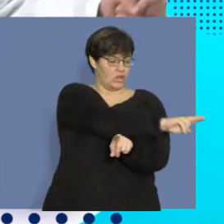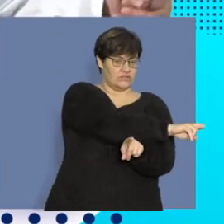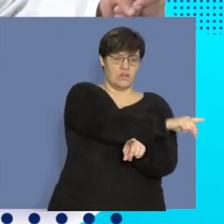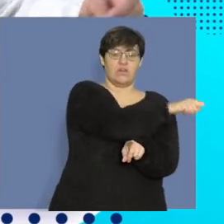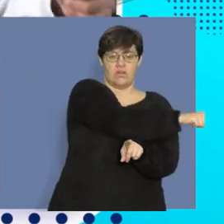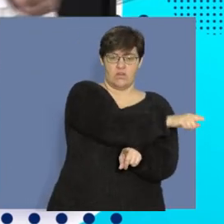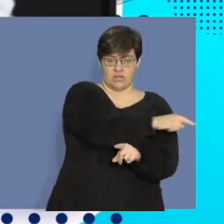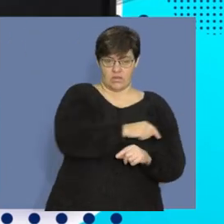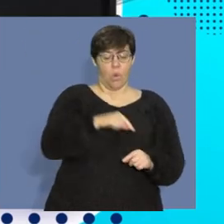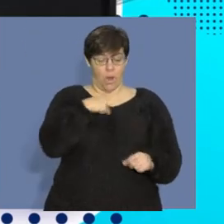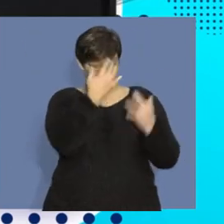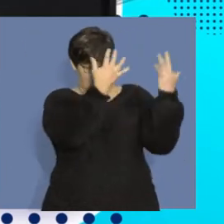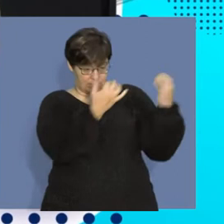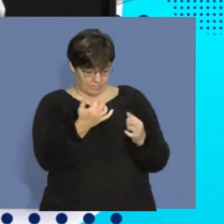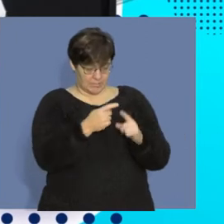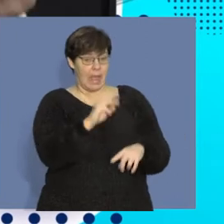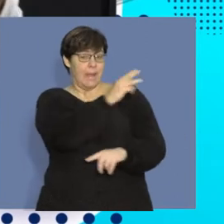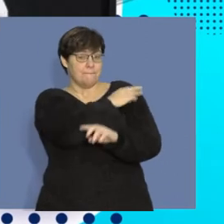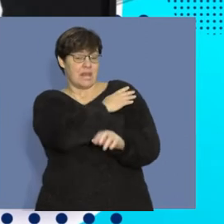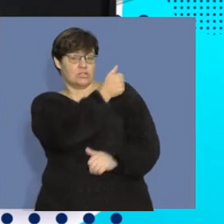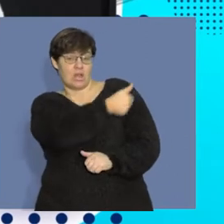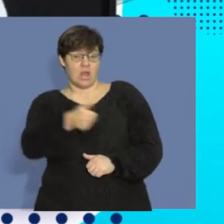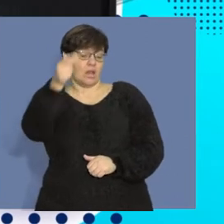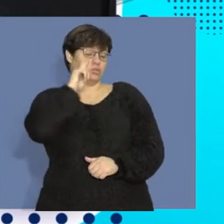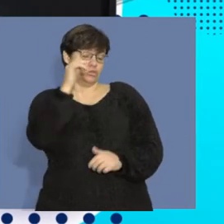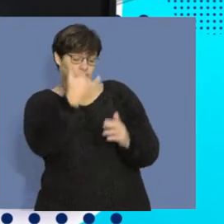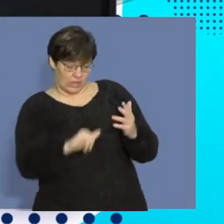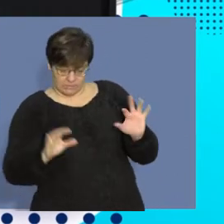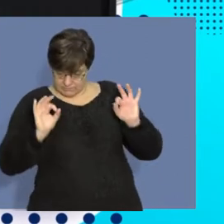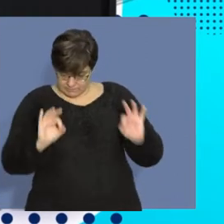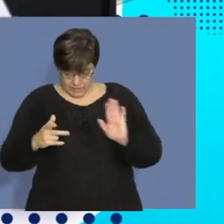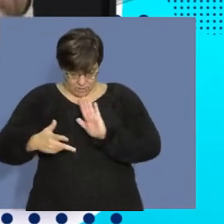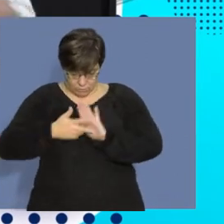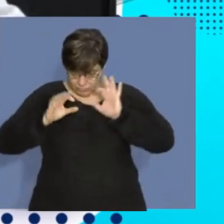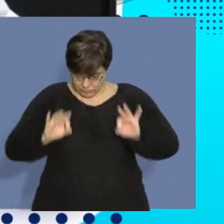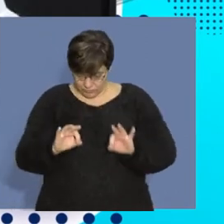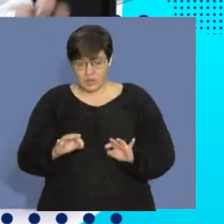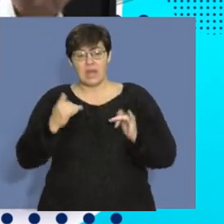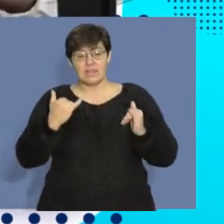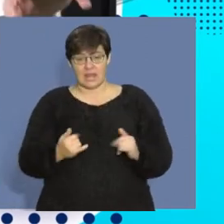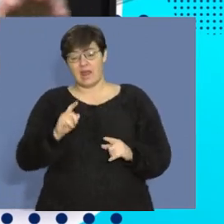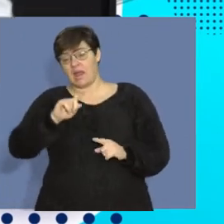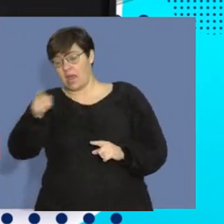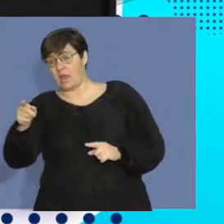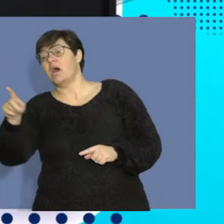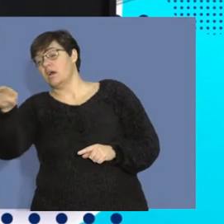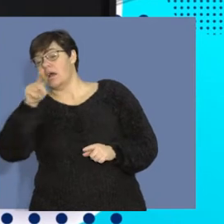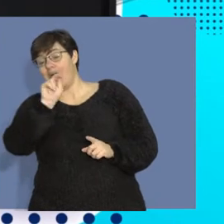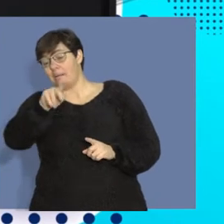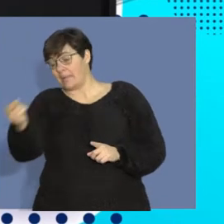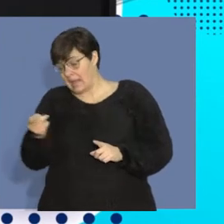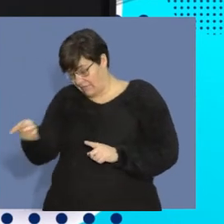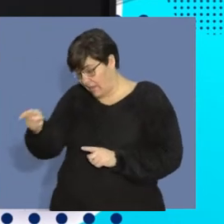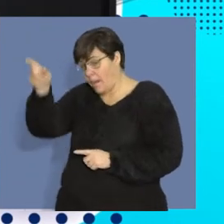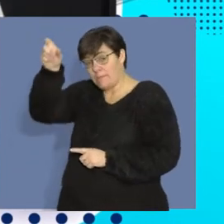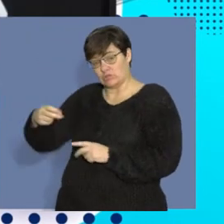an EFT. Here again, you have control measures in place. That means one person will process the payment via the